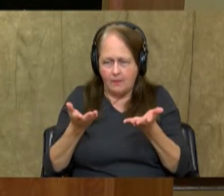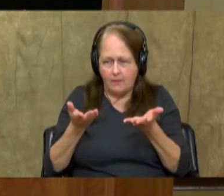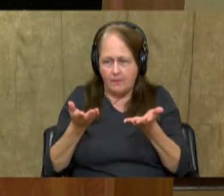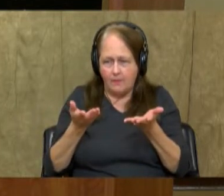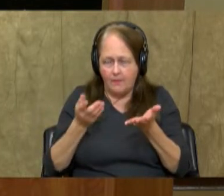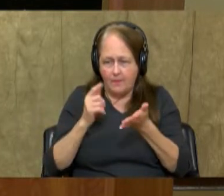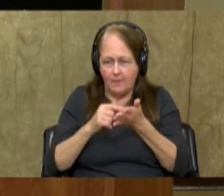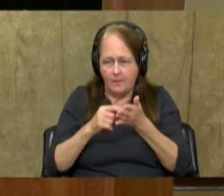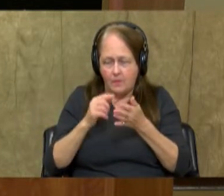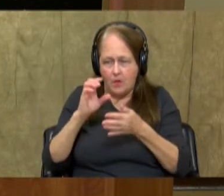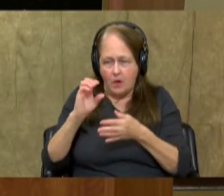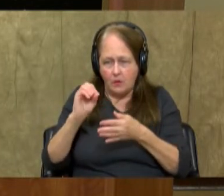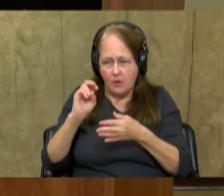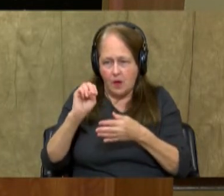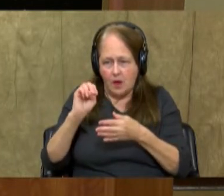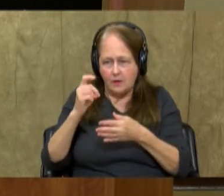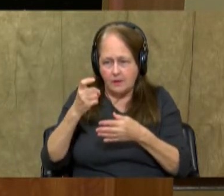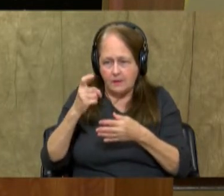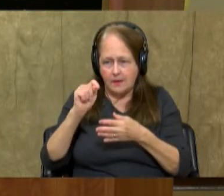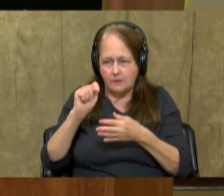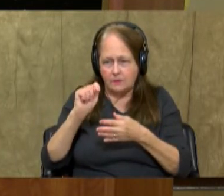We should use context clues.